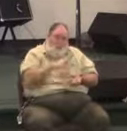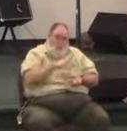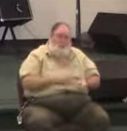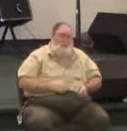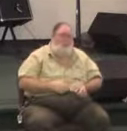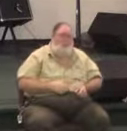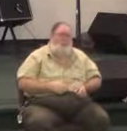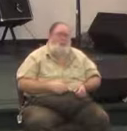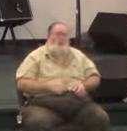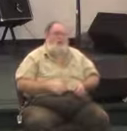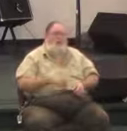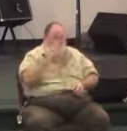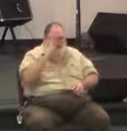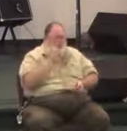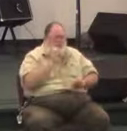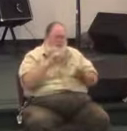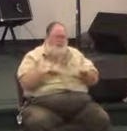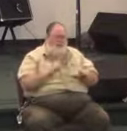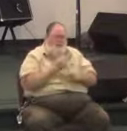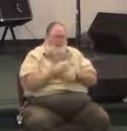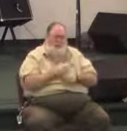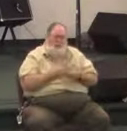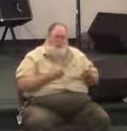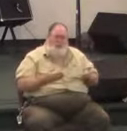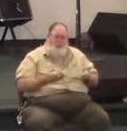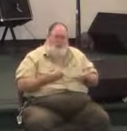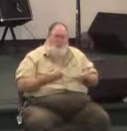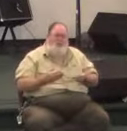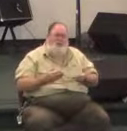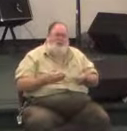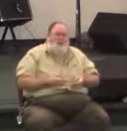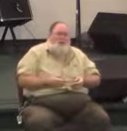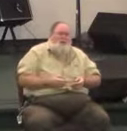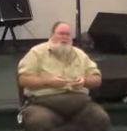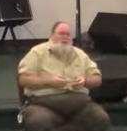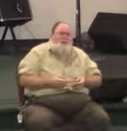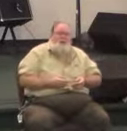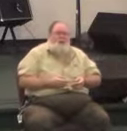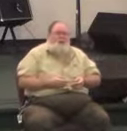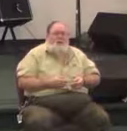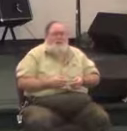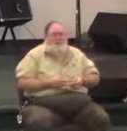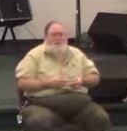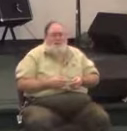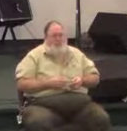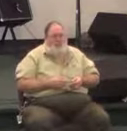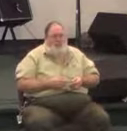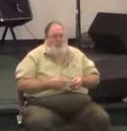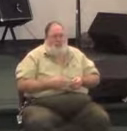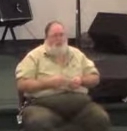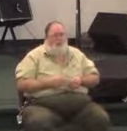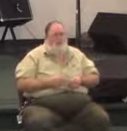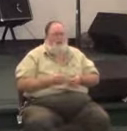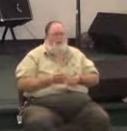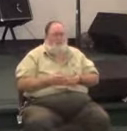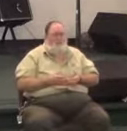And God is able to make all grace abound to you so that in all things, at all